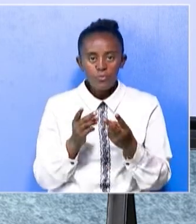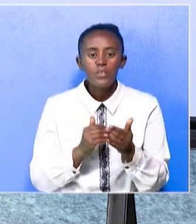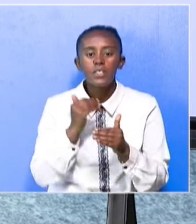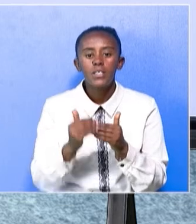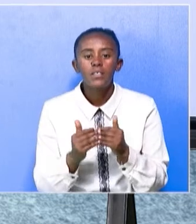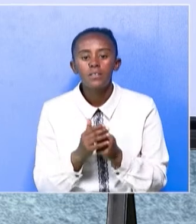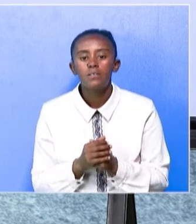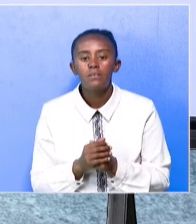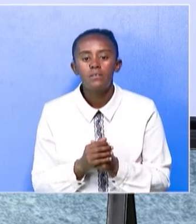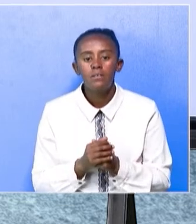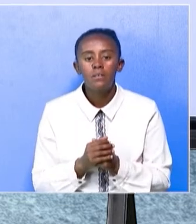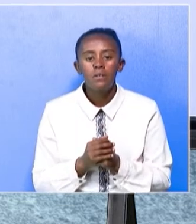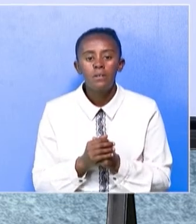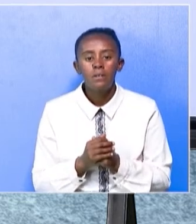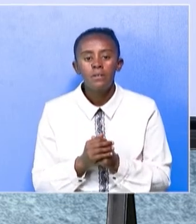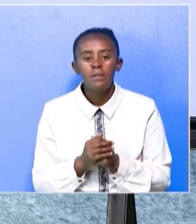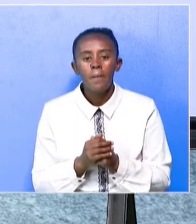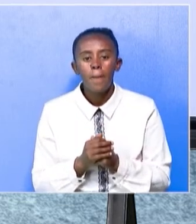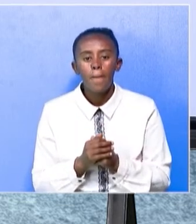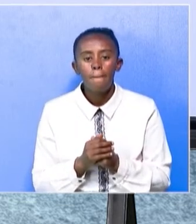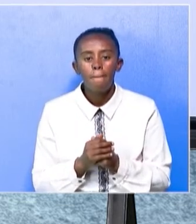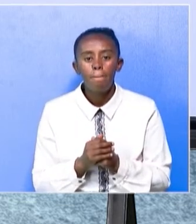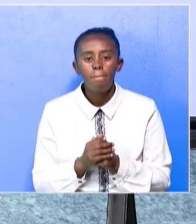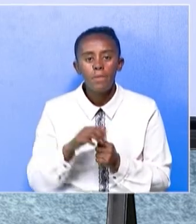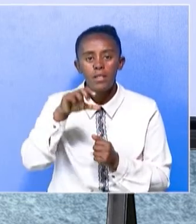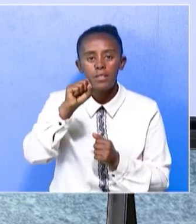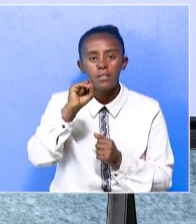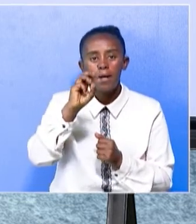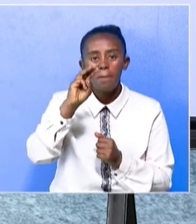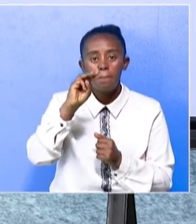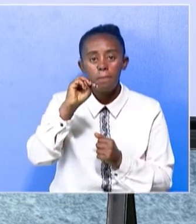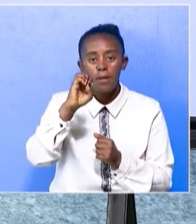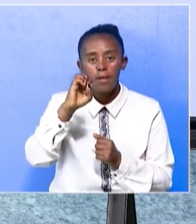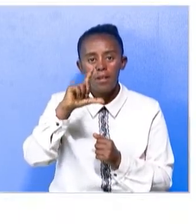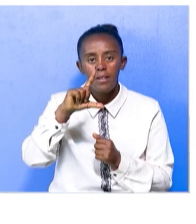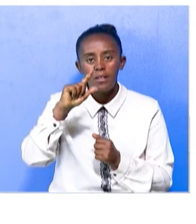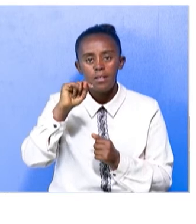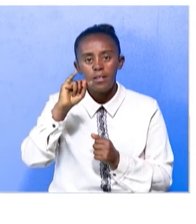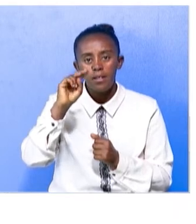next one is simultaneous, right?